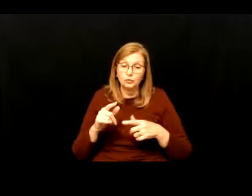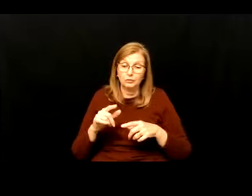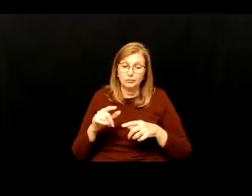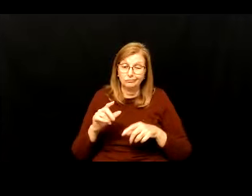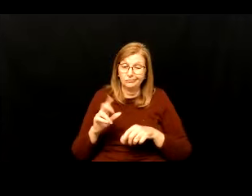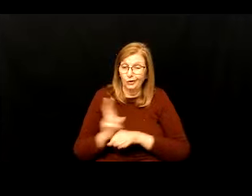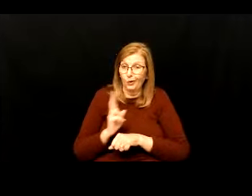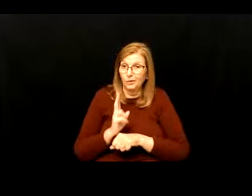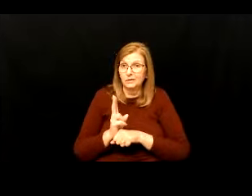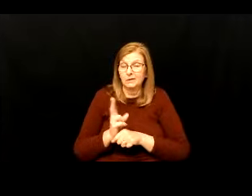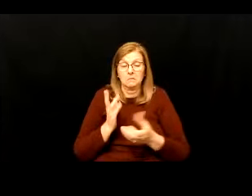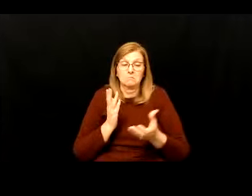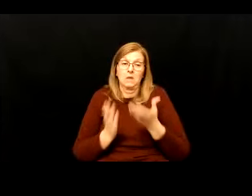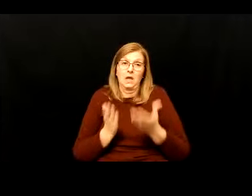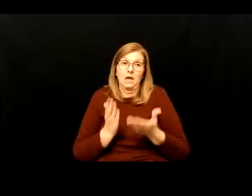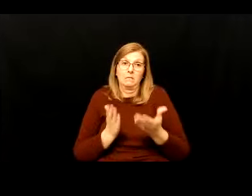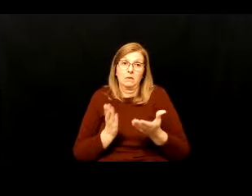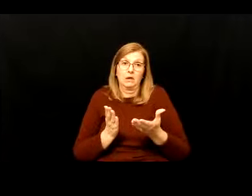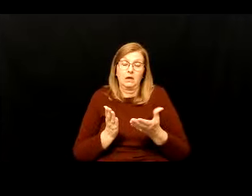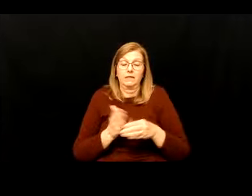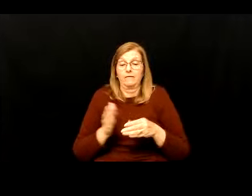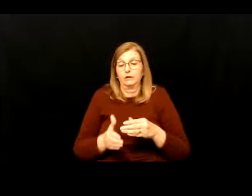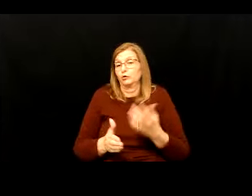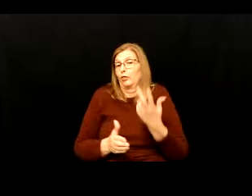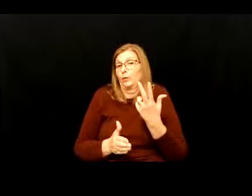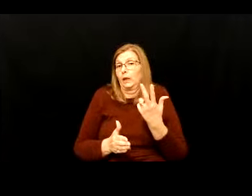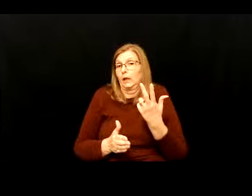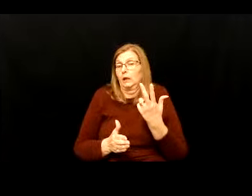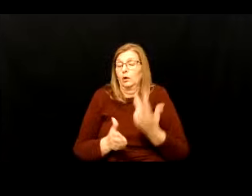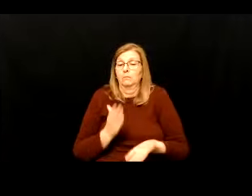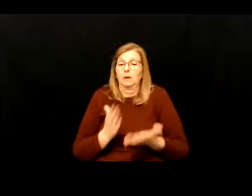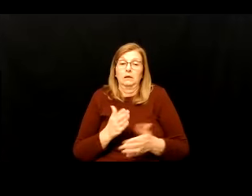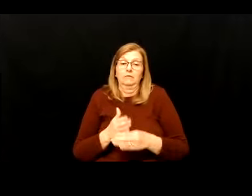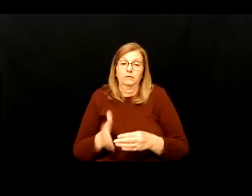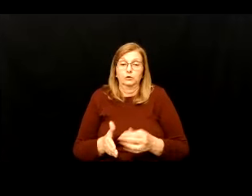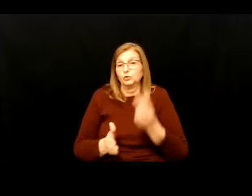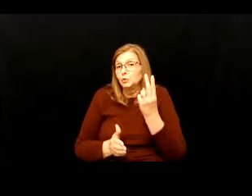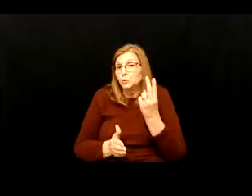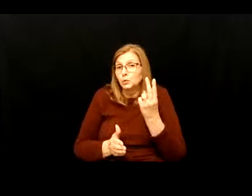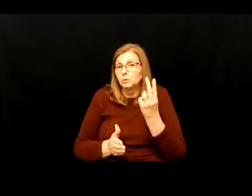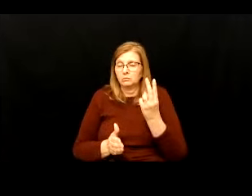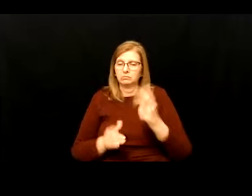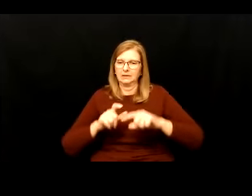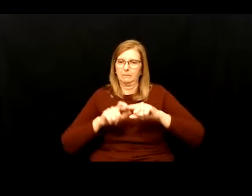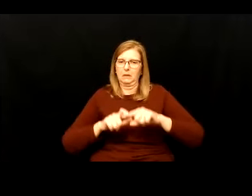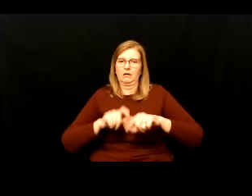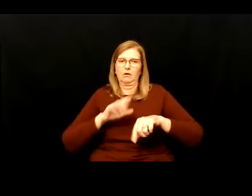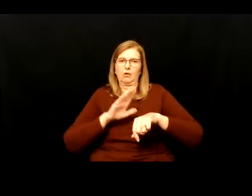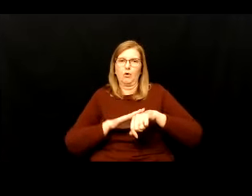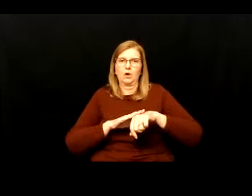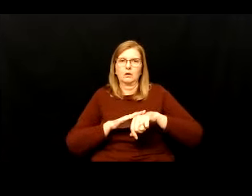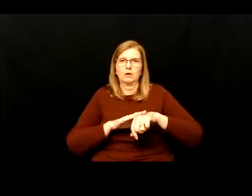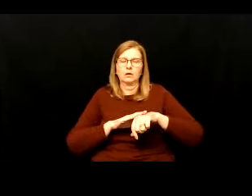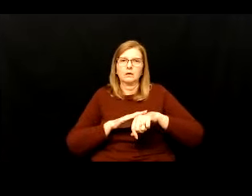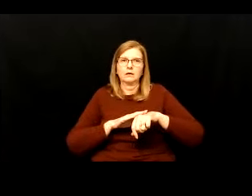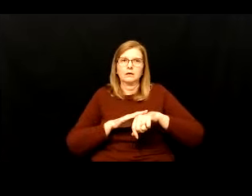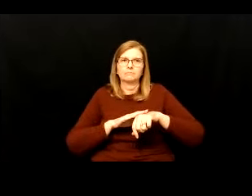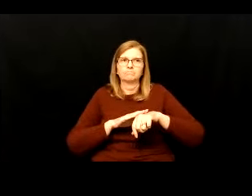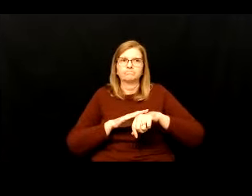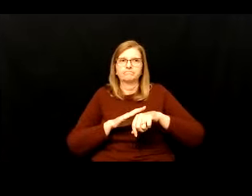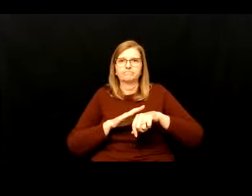maybe they complete 3 or they complete 2, depending on